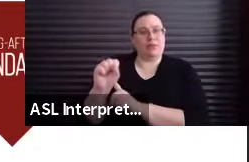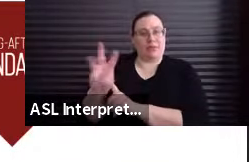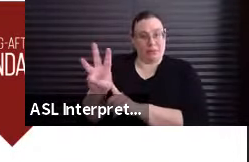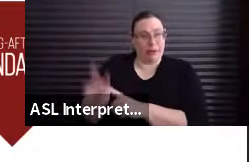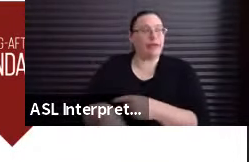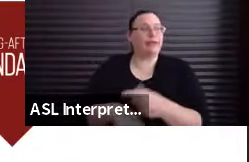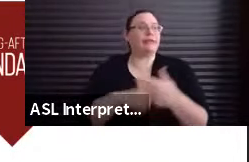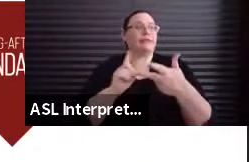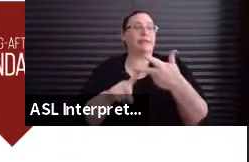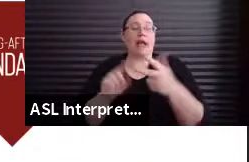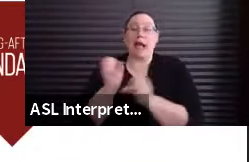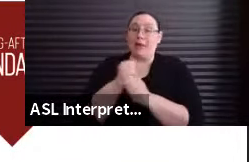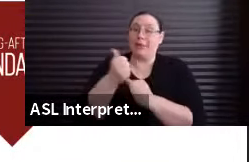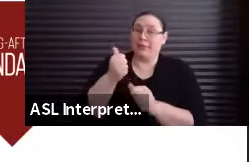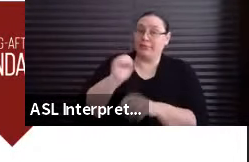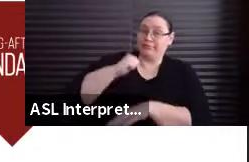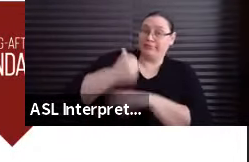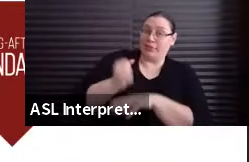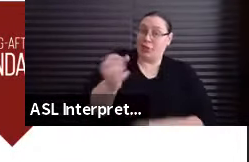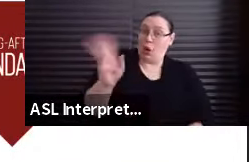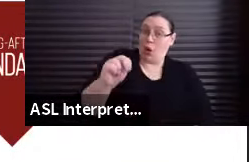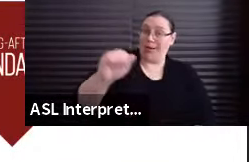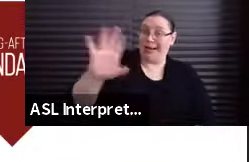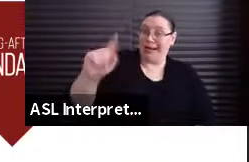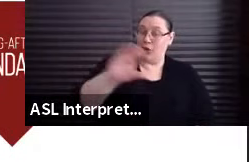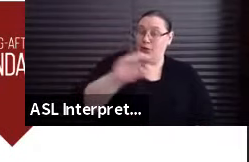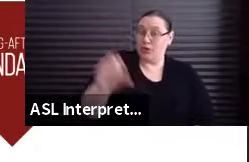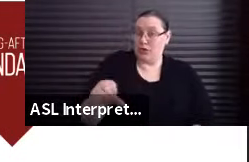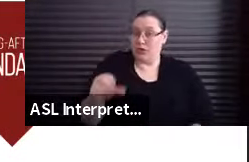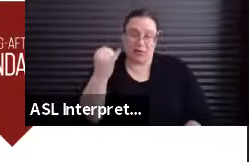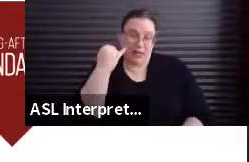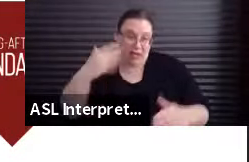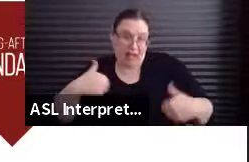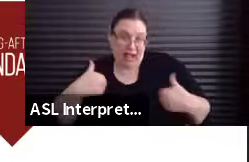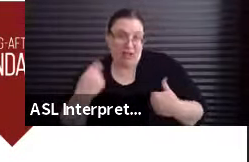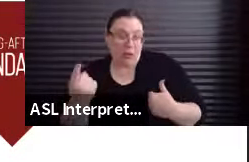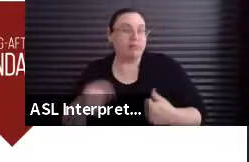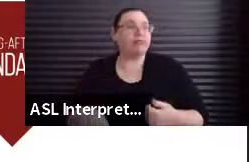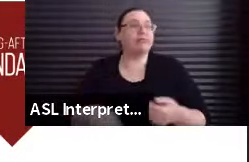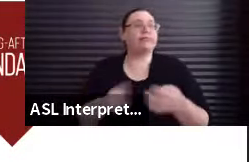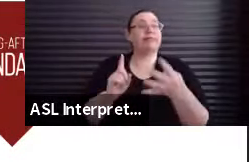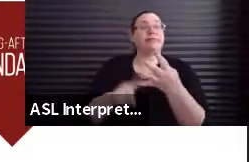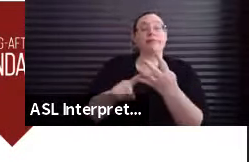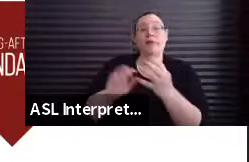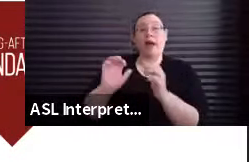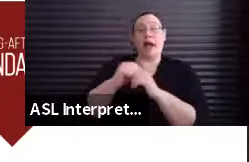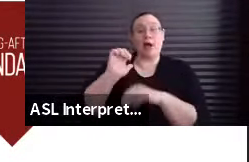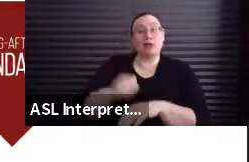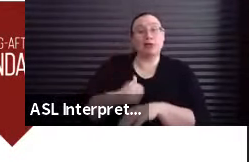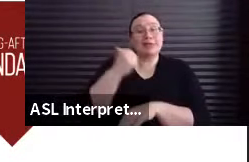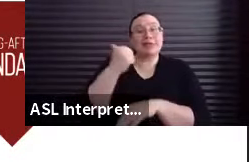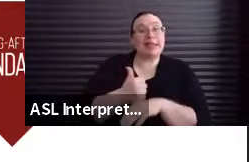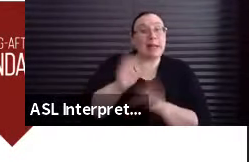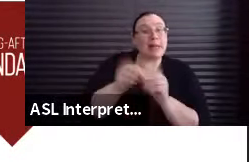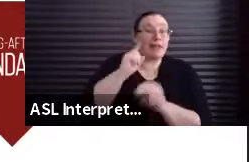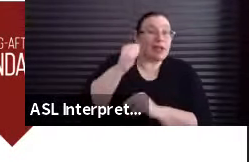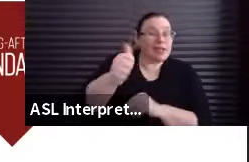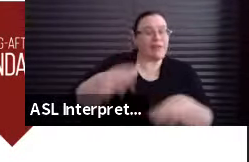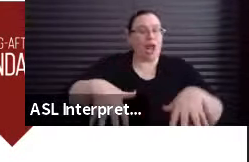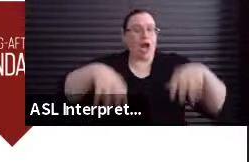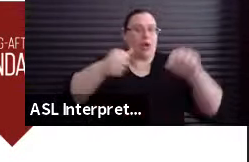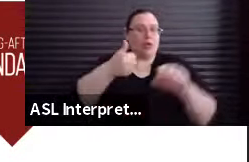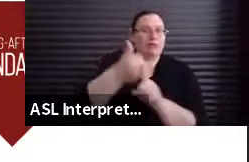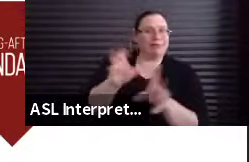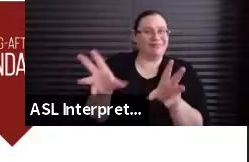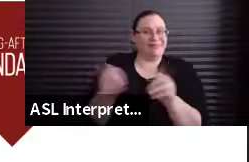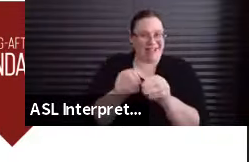create your own Zoom account if you don't have one already, and how to set up and host your own meetings once you have your